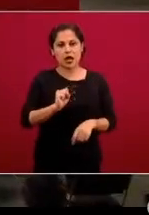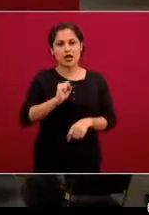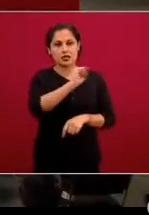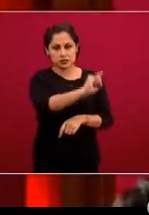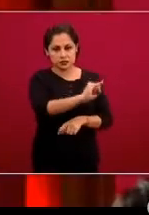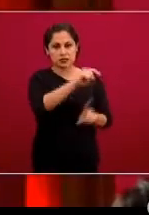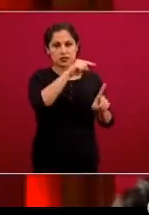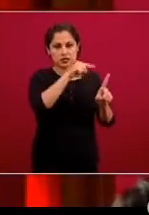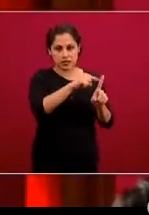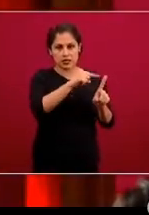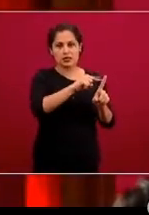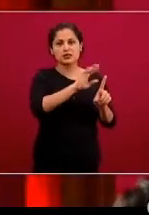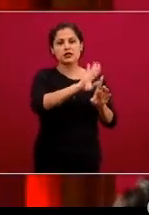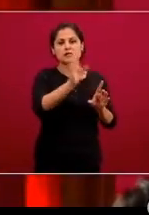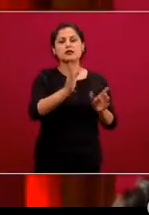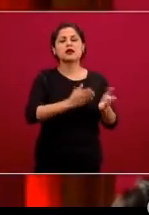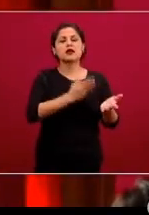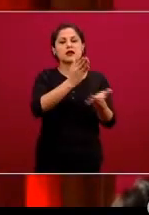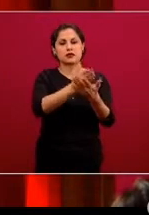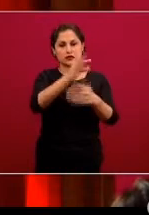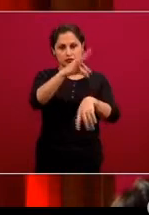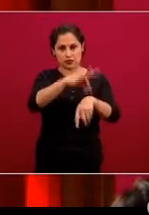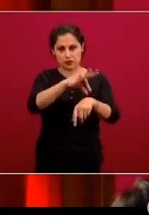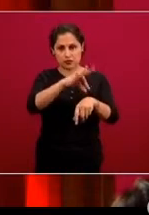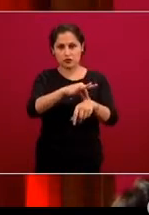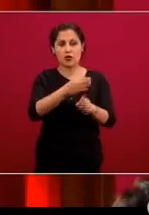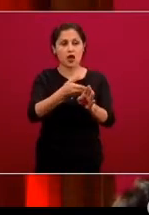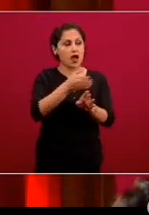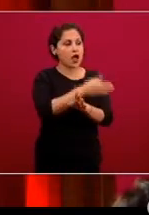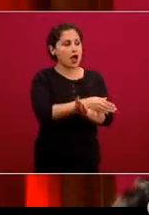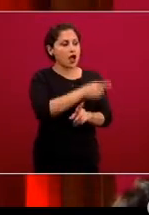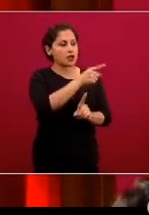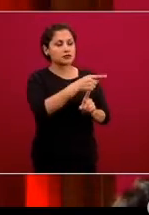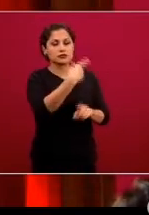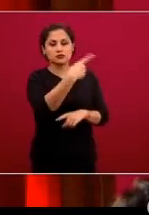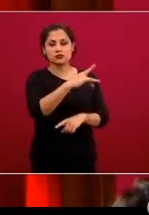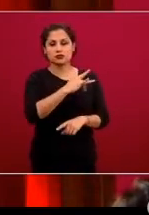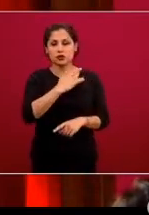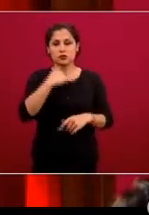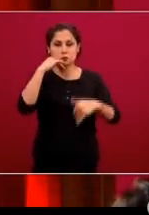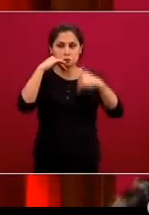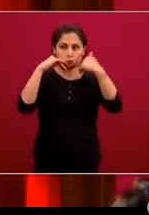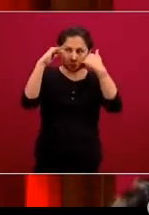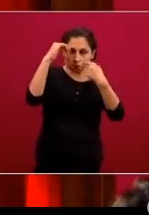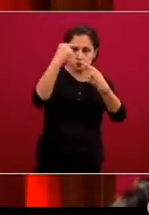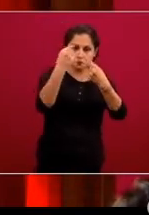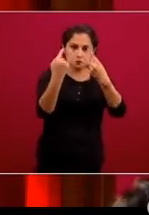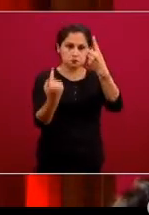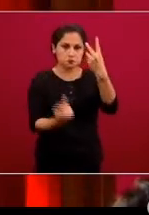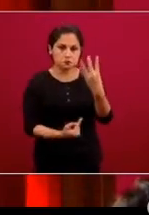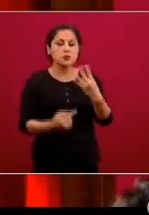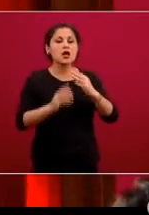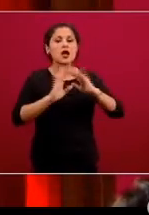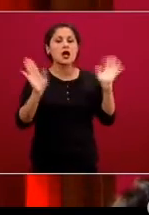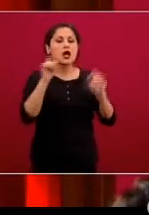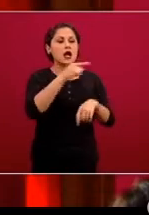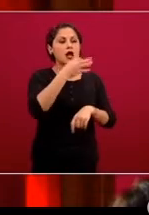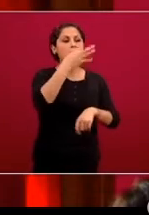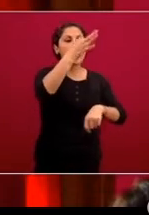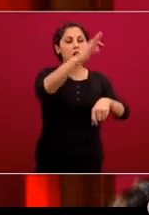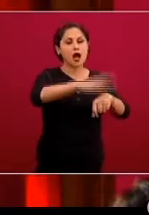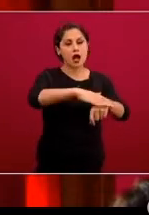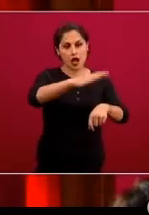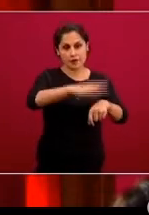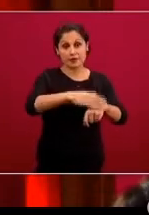fulfilled the symptoms. And so we're notified, and that is registered. And that's